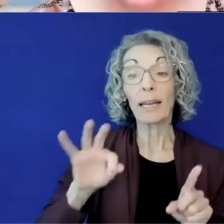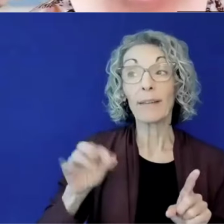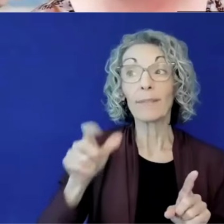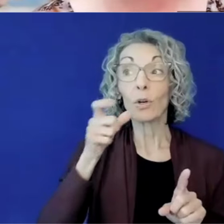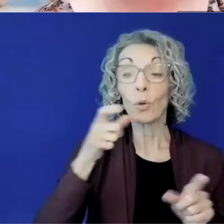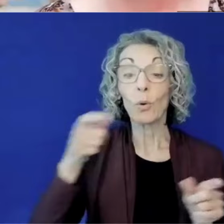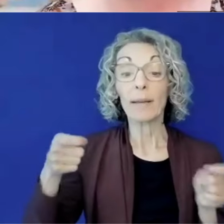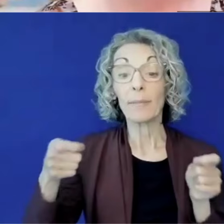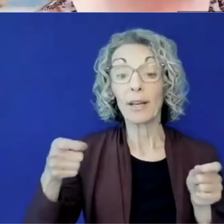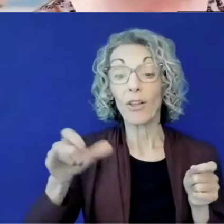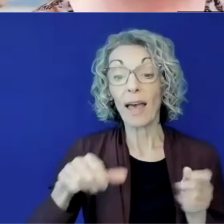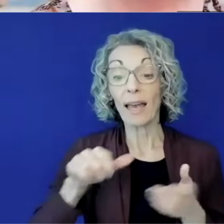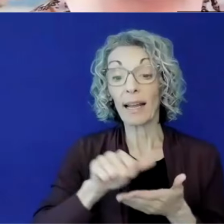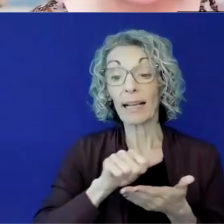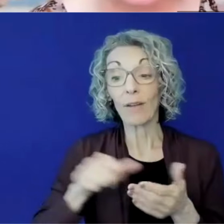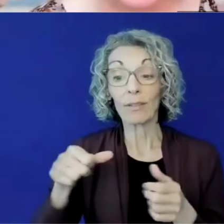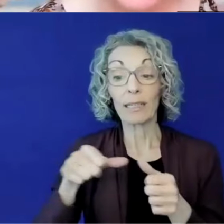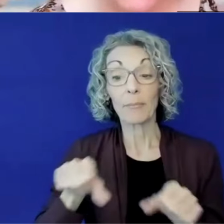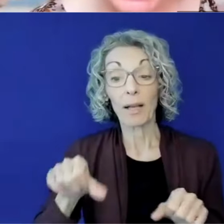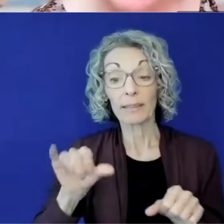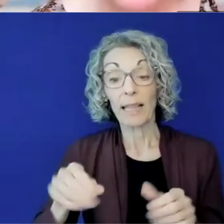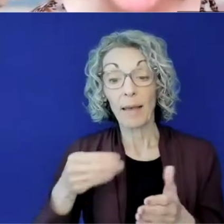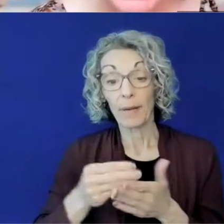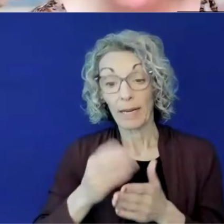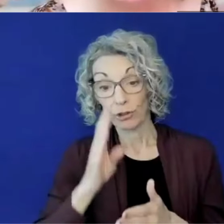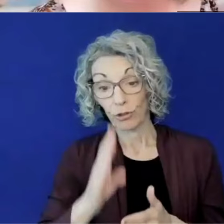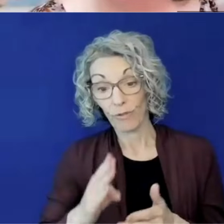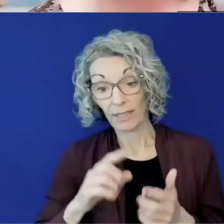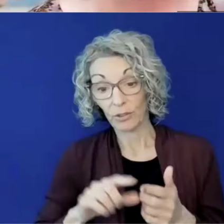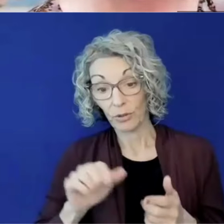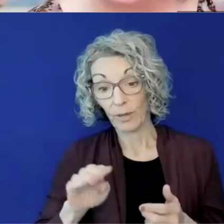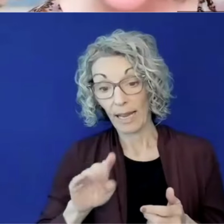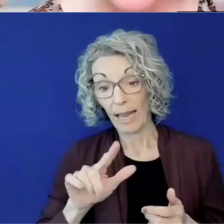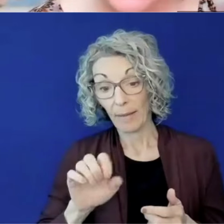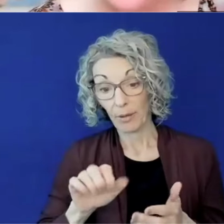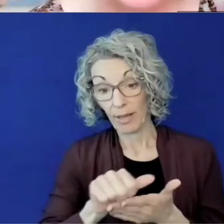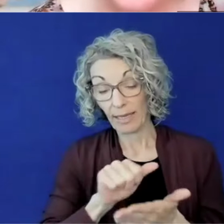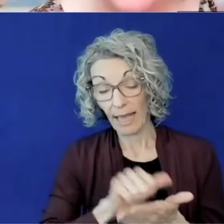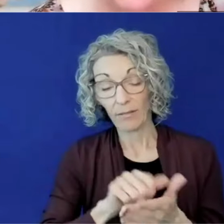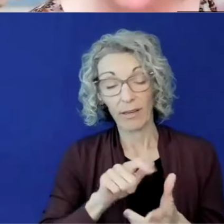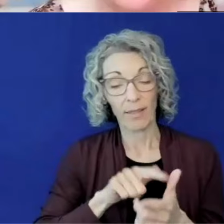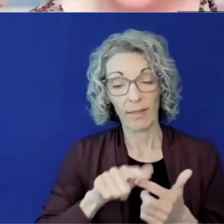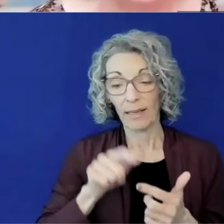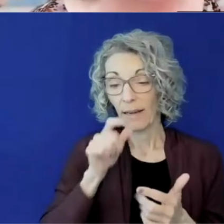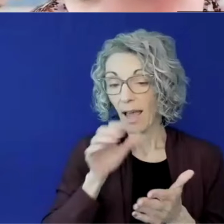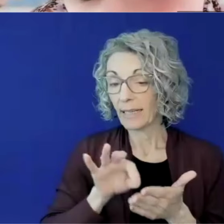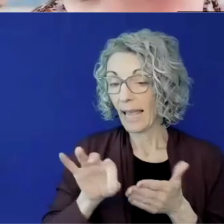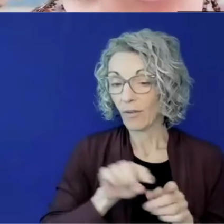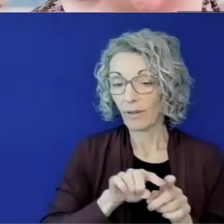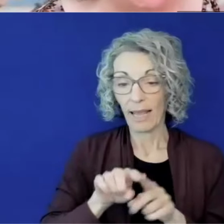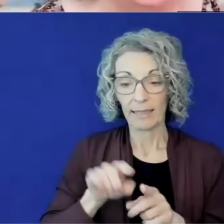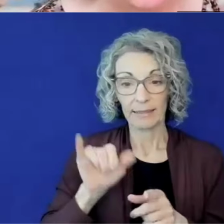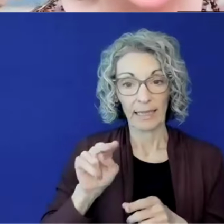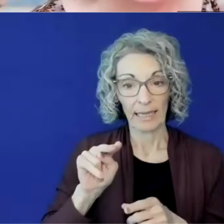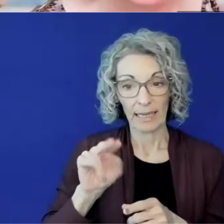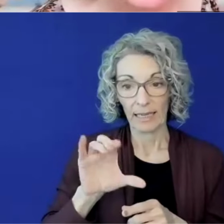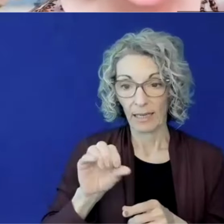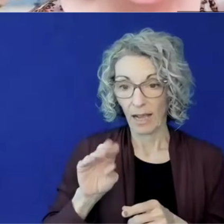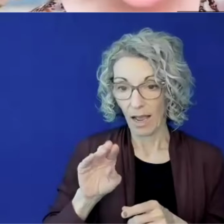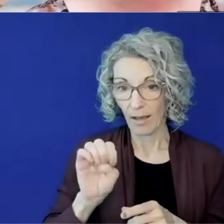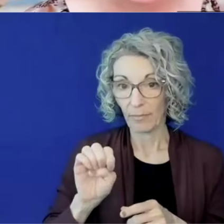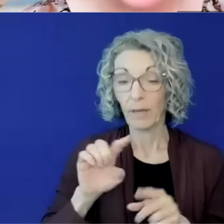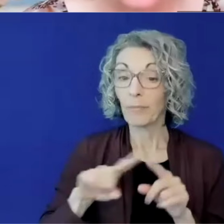that account deposit the money directly into your ABLE account, then it will not count as income for you. But there are